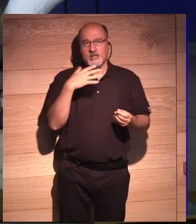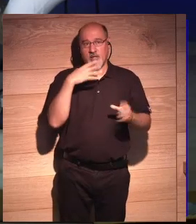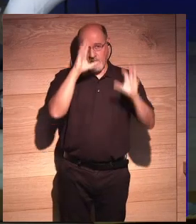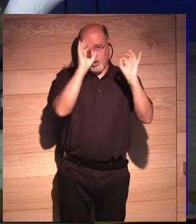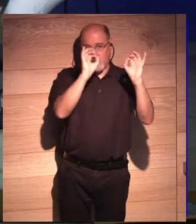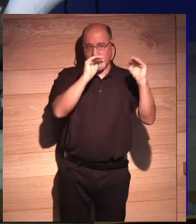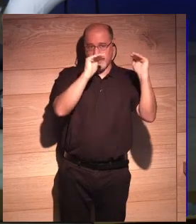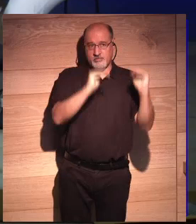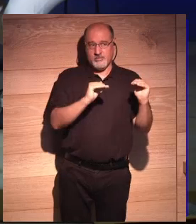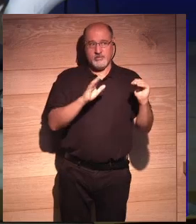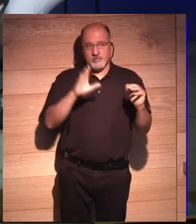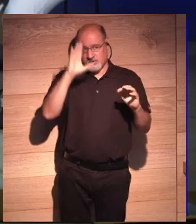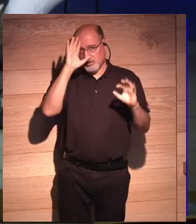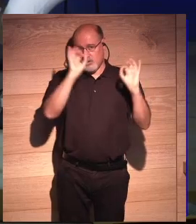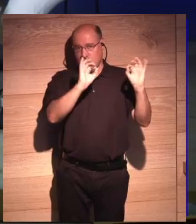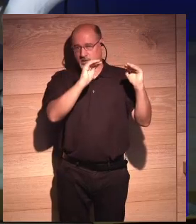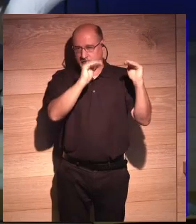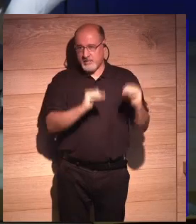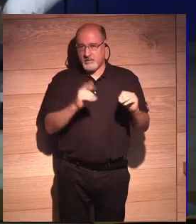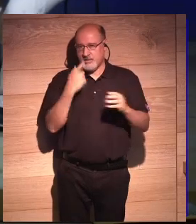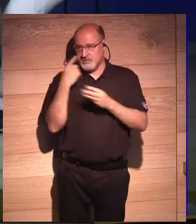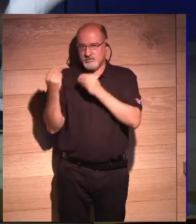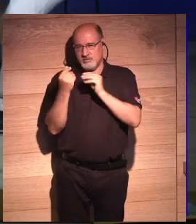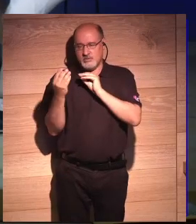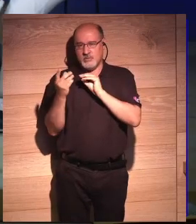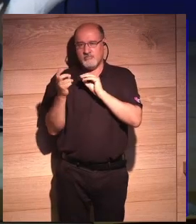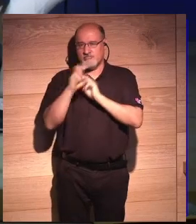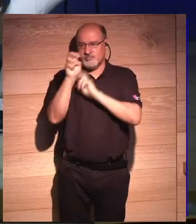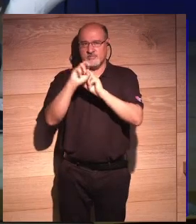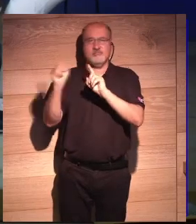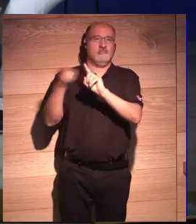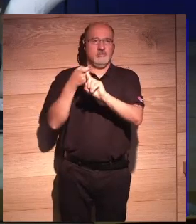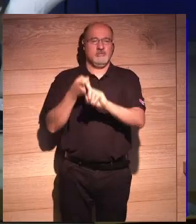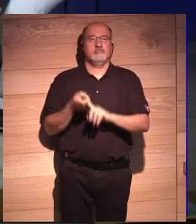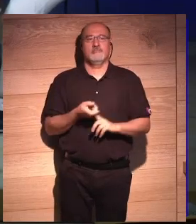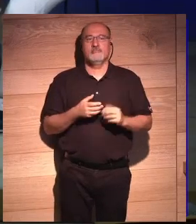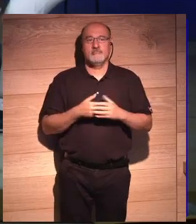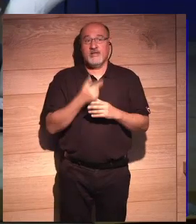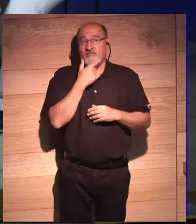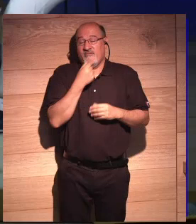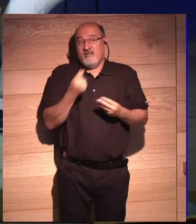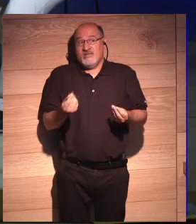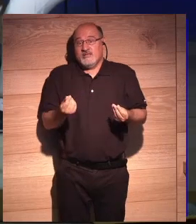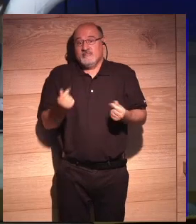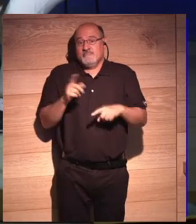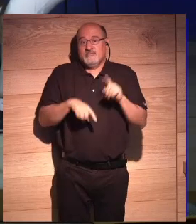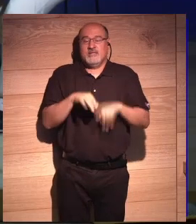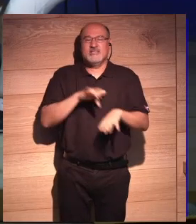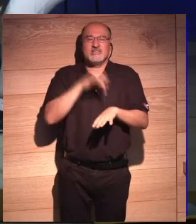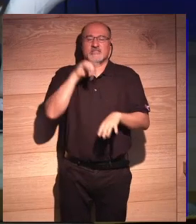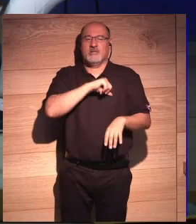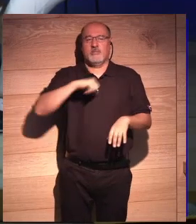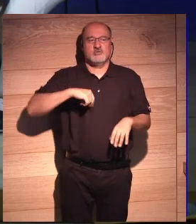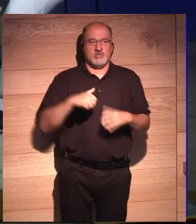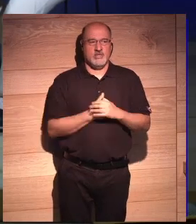are more intuitive and not so much logical. I'm not very logical. I get carried away very easily. But of